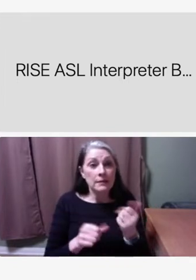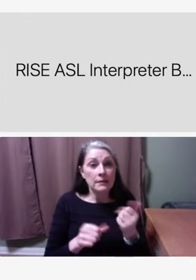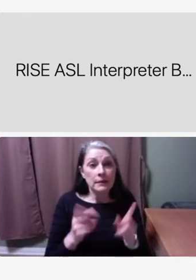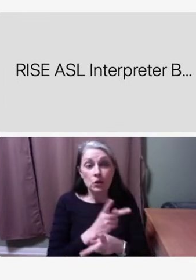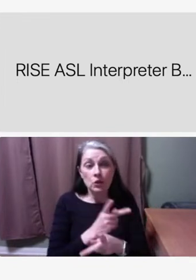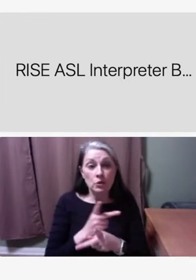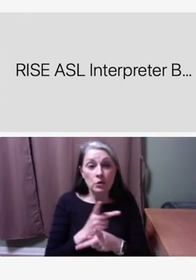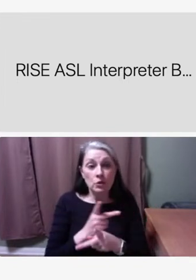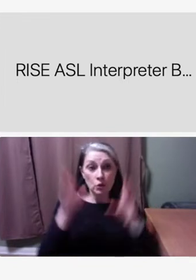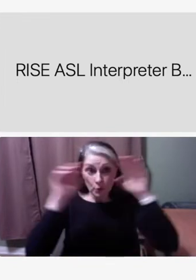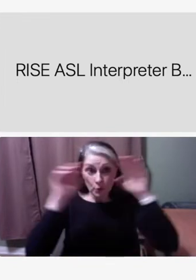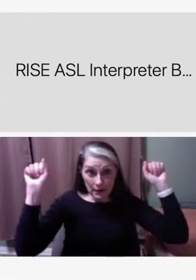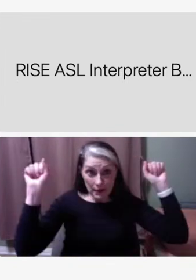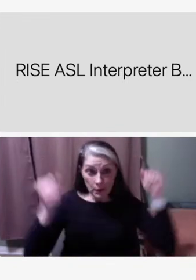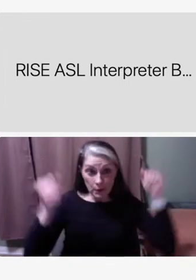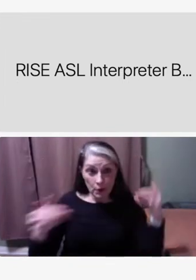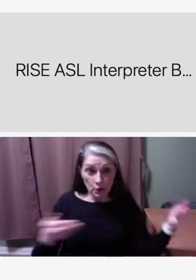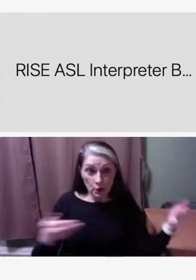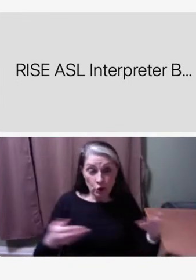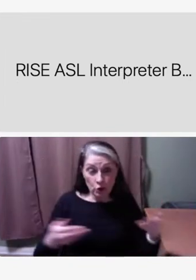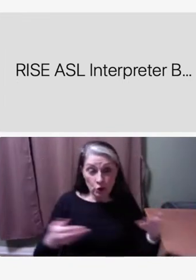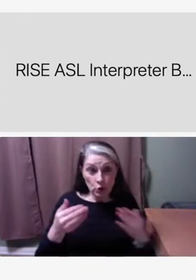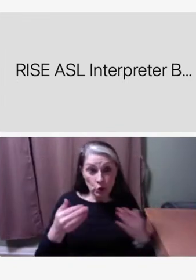of the new management, please?